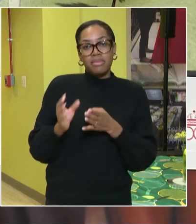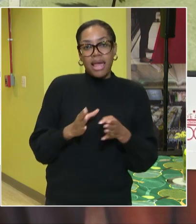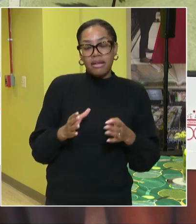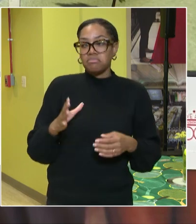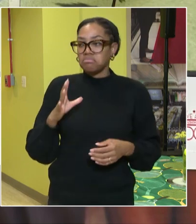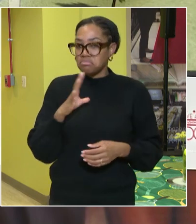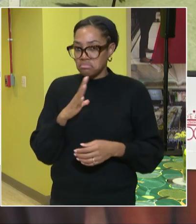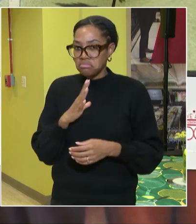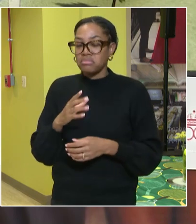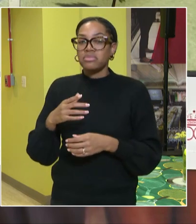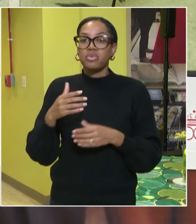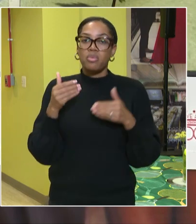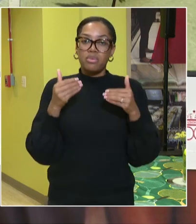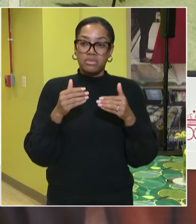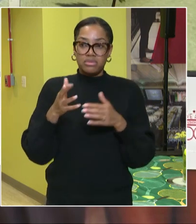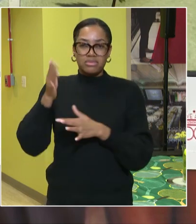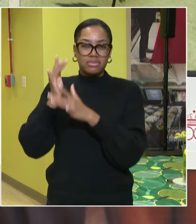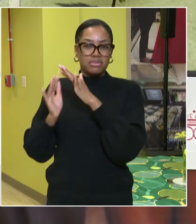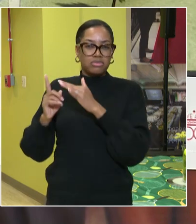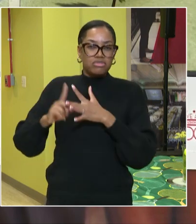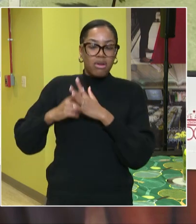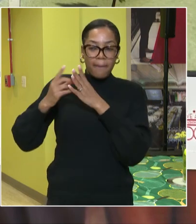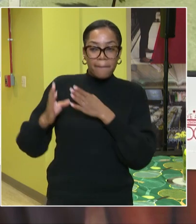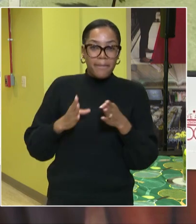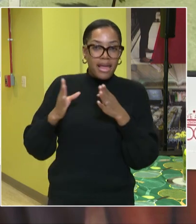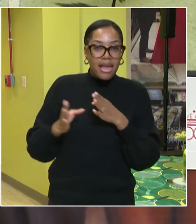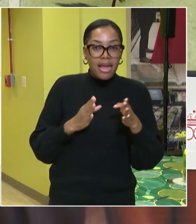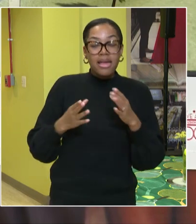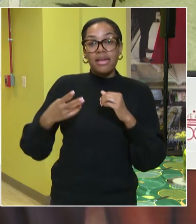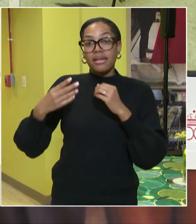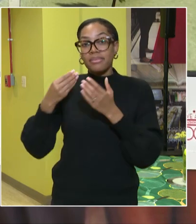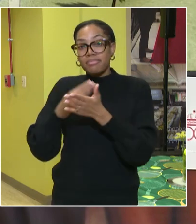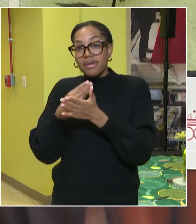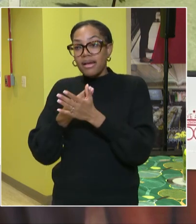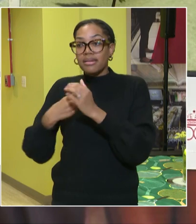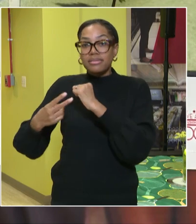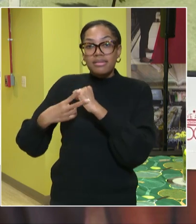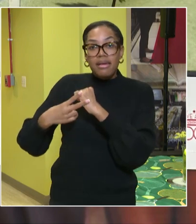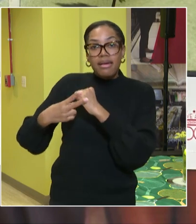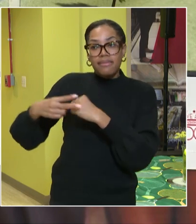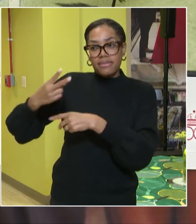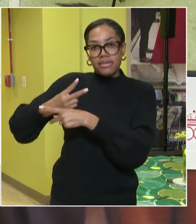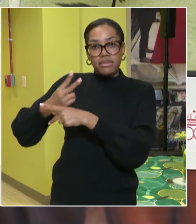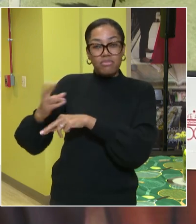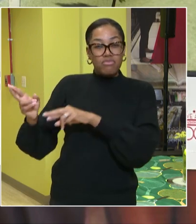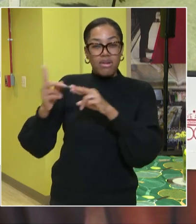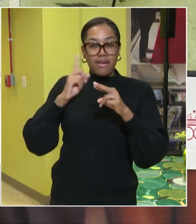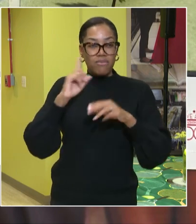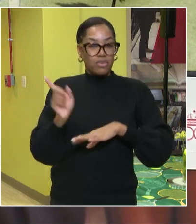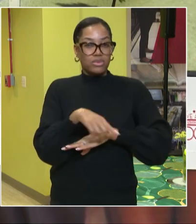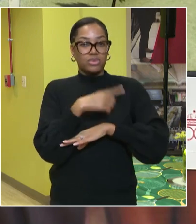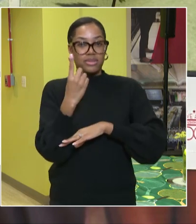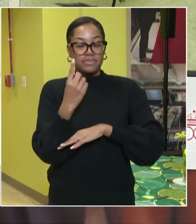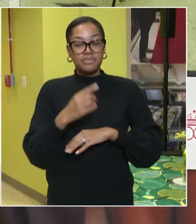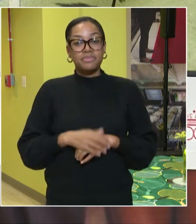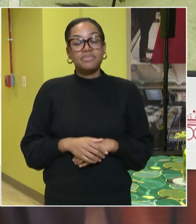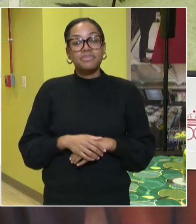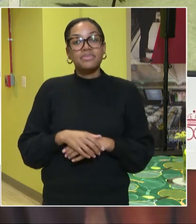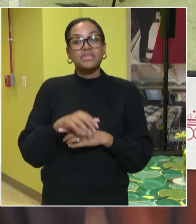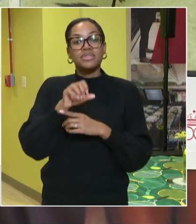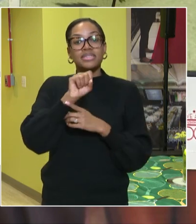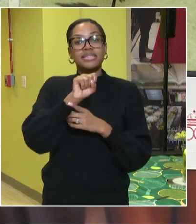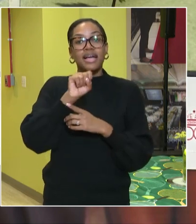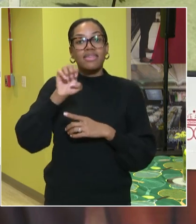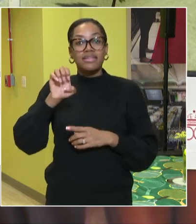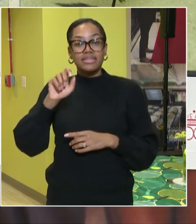We protected those dollars in our budget so that we could be here today. So what the Southeast Tennis and Learning